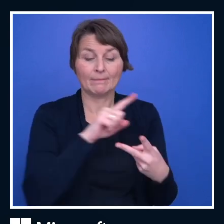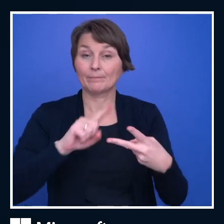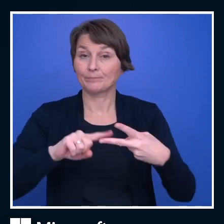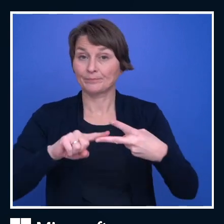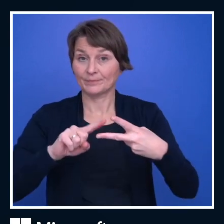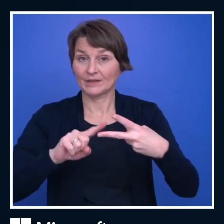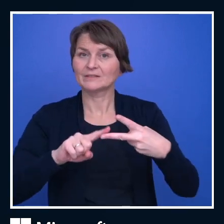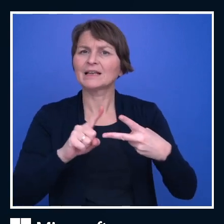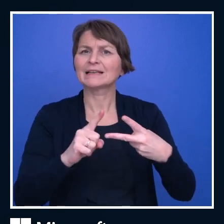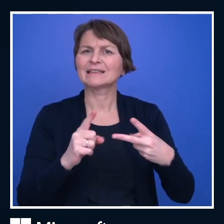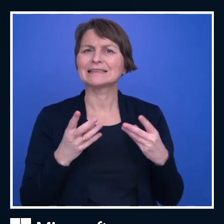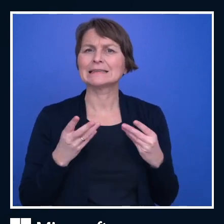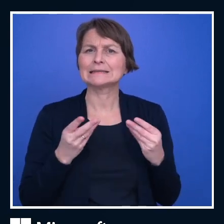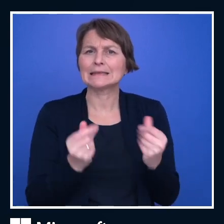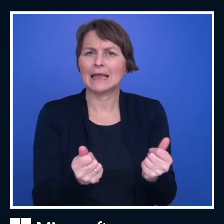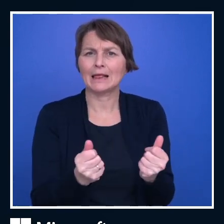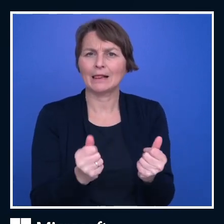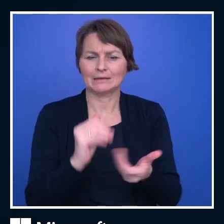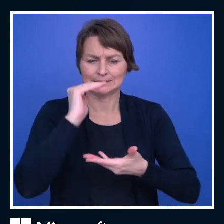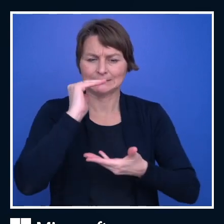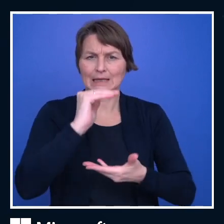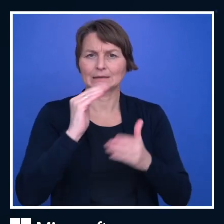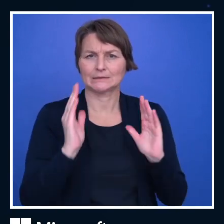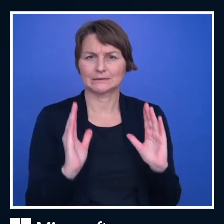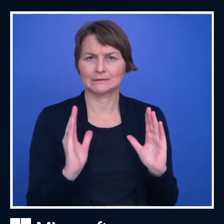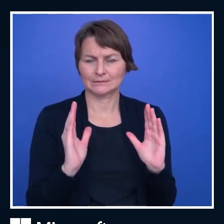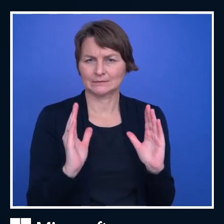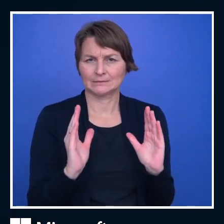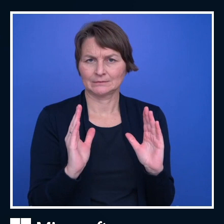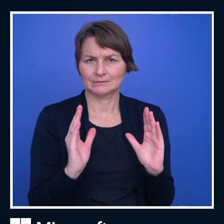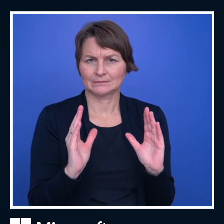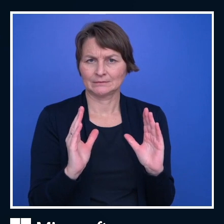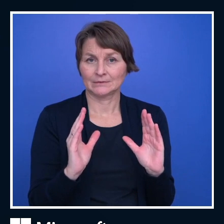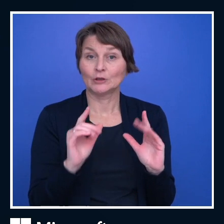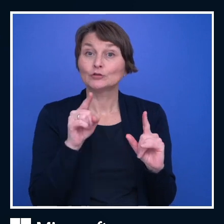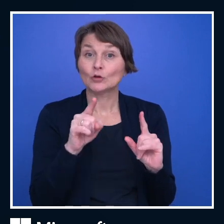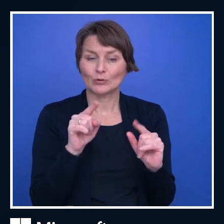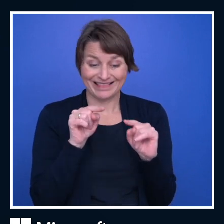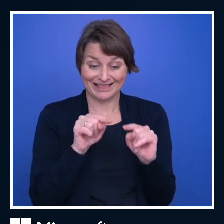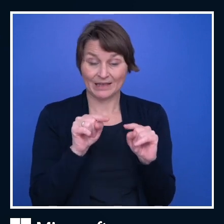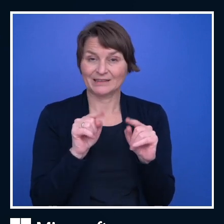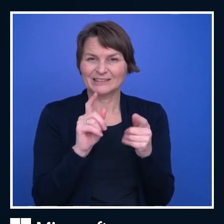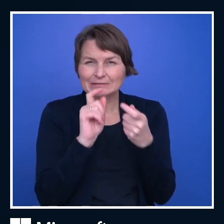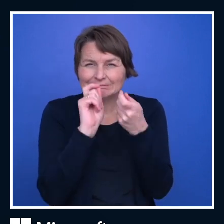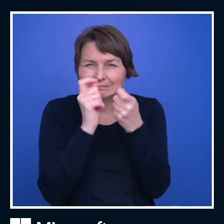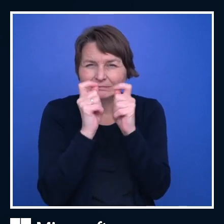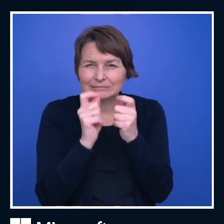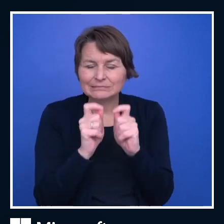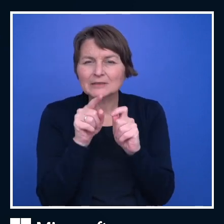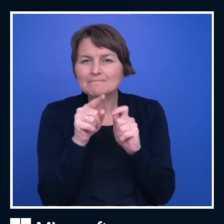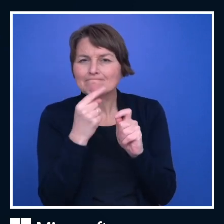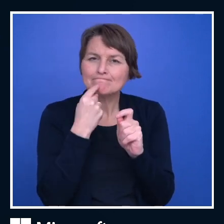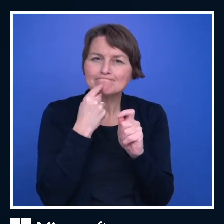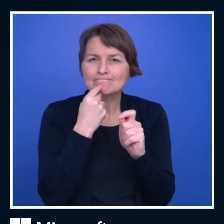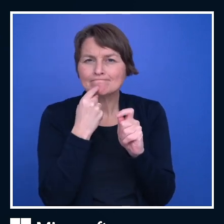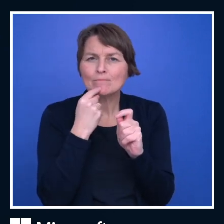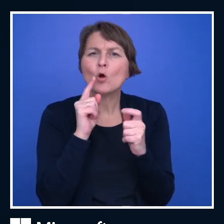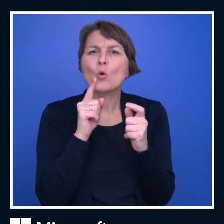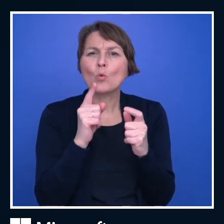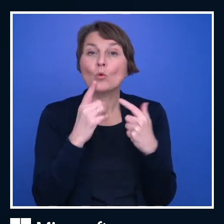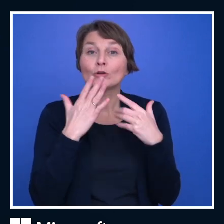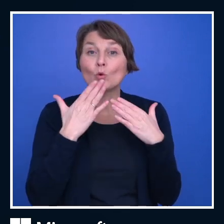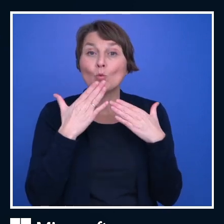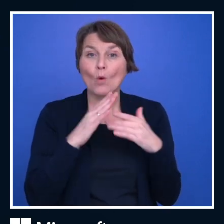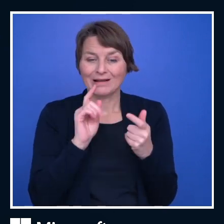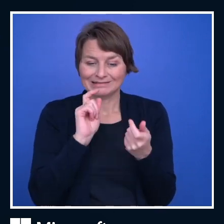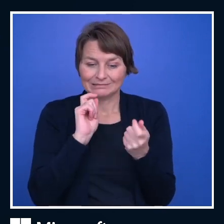set. Within your skill set, you're actually configuring what kinds of transformations need to be done on the